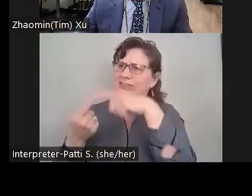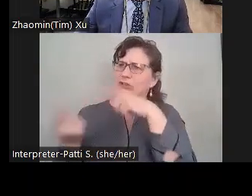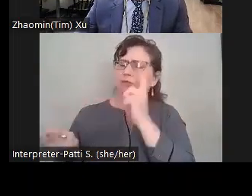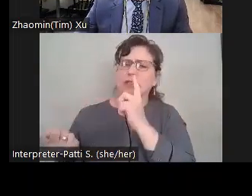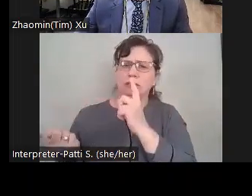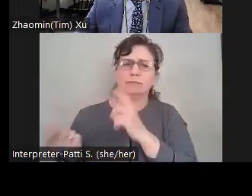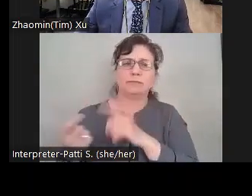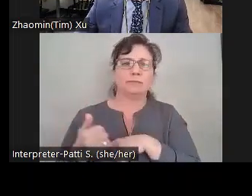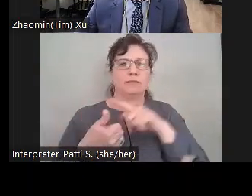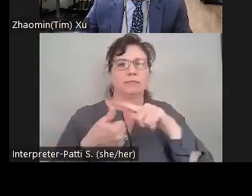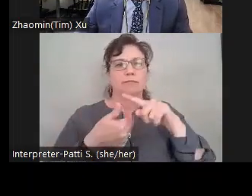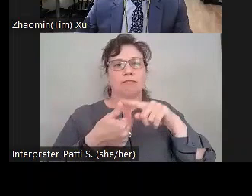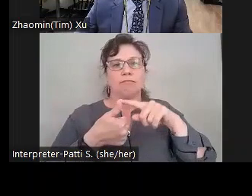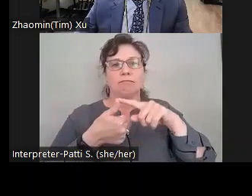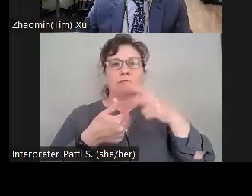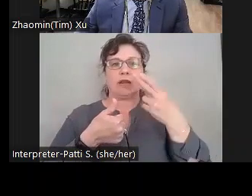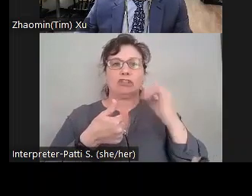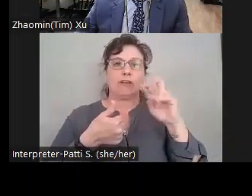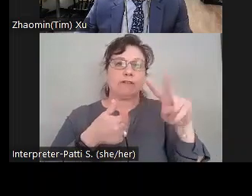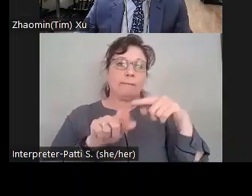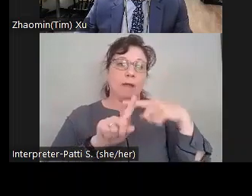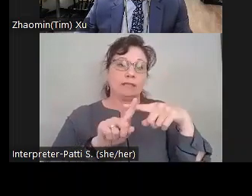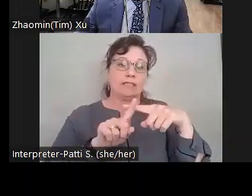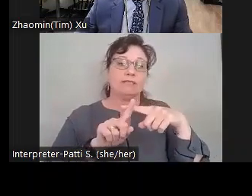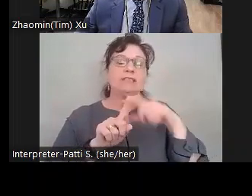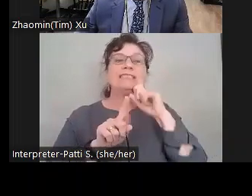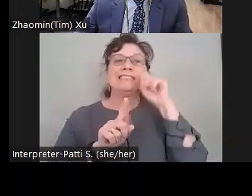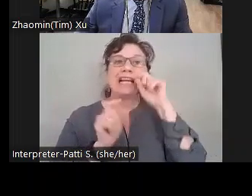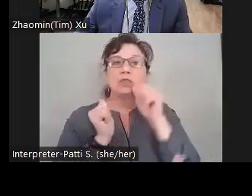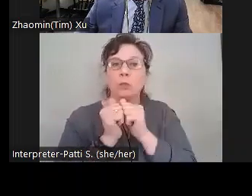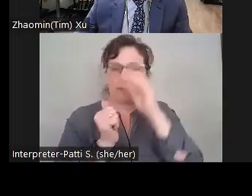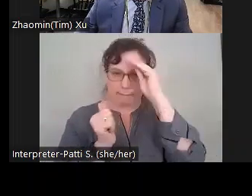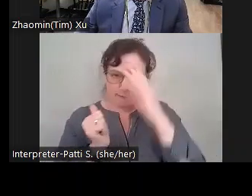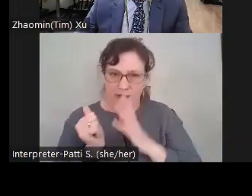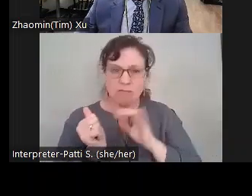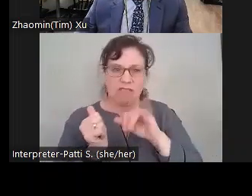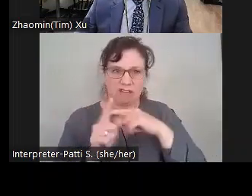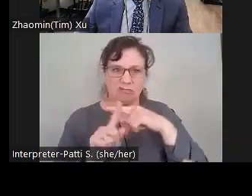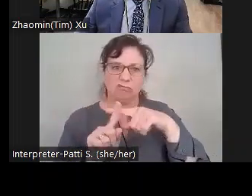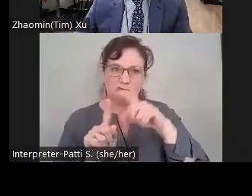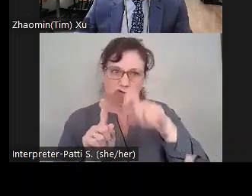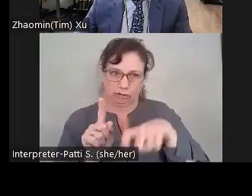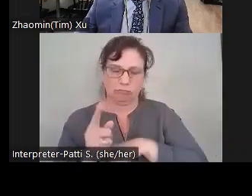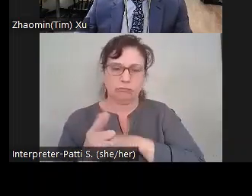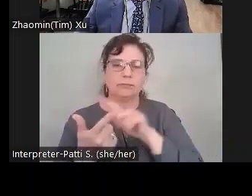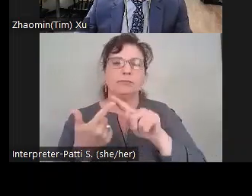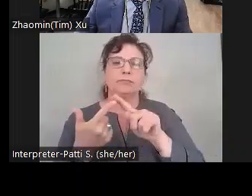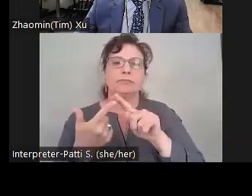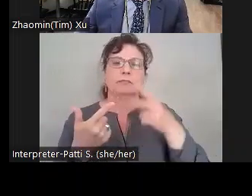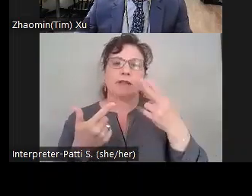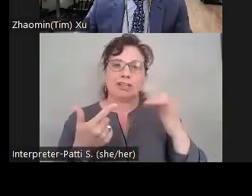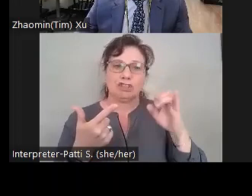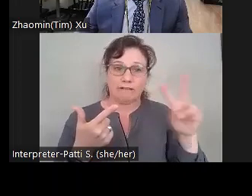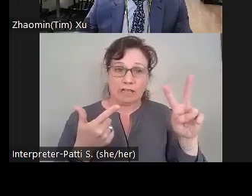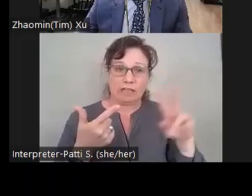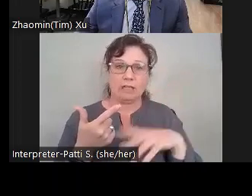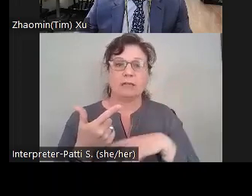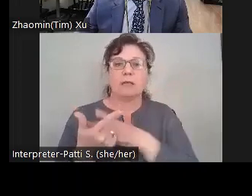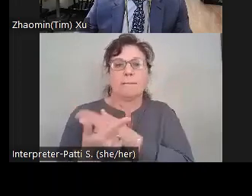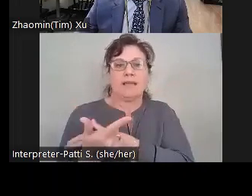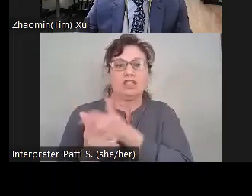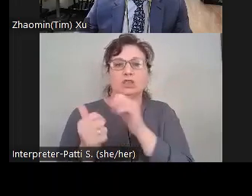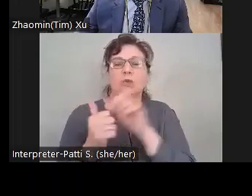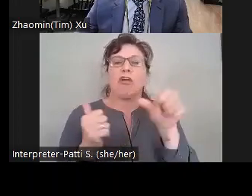men who have sex with men are clearly very high risk and should undergo screening. Patients who have had a history of